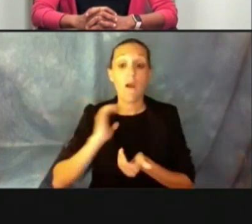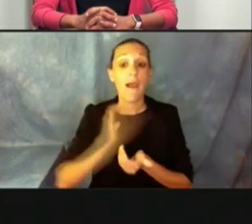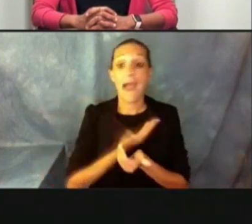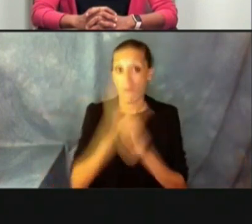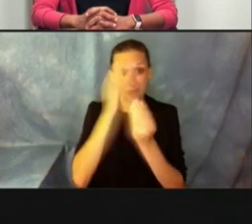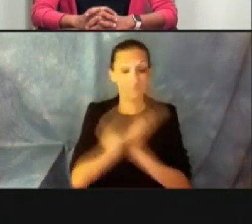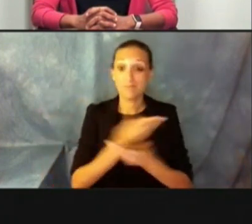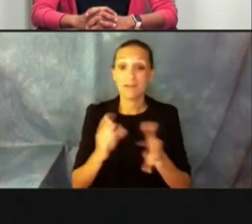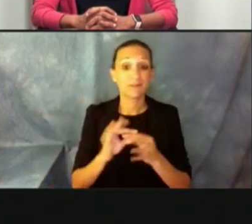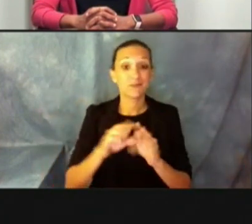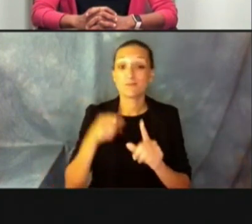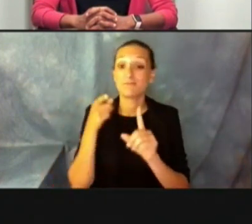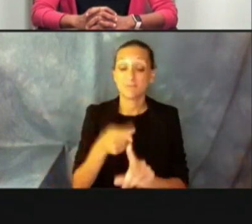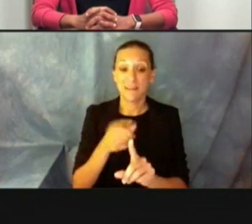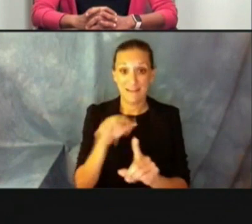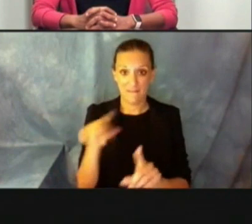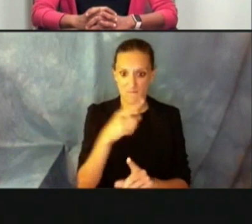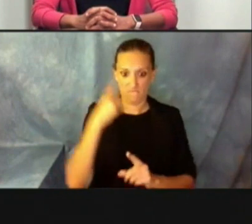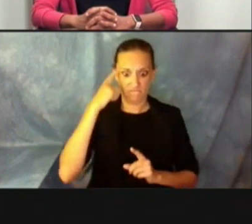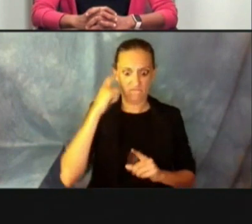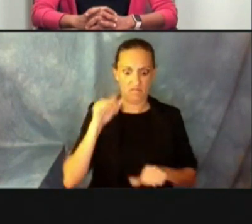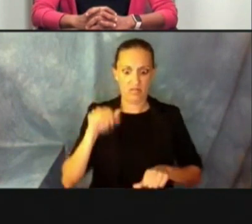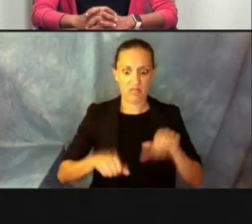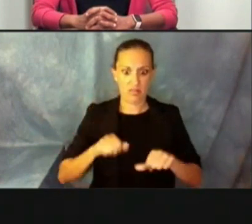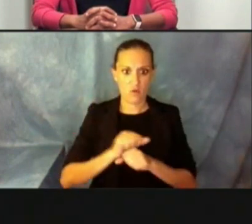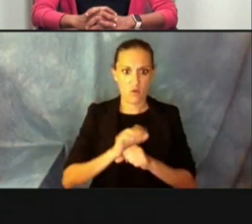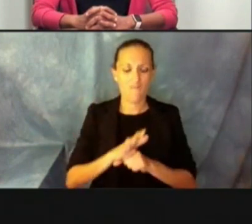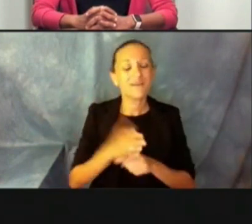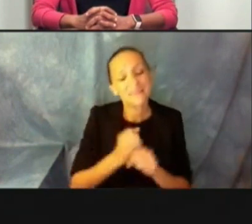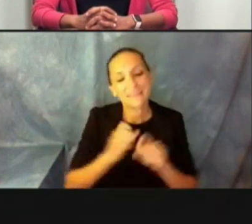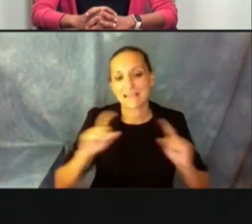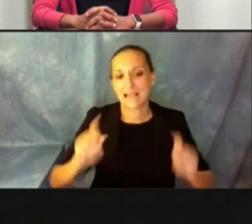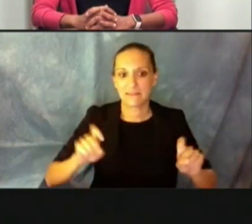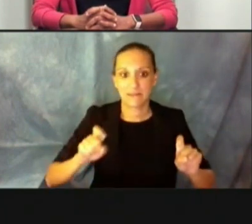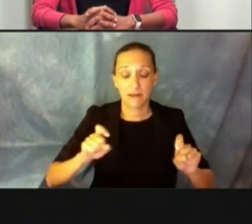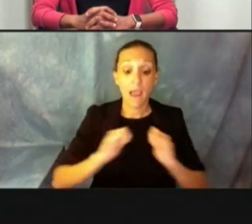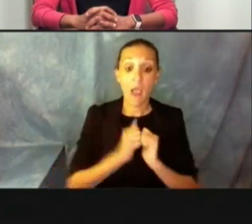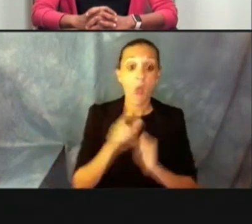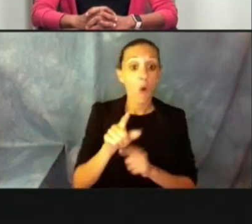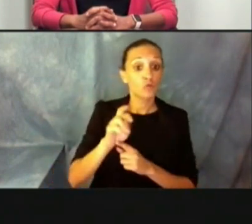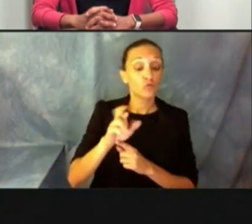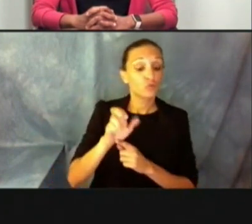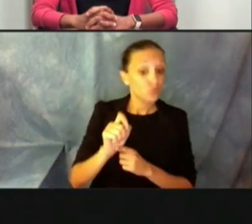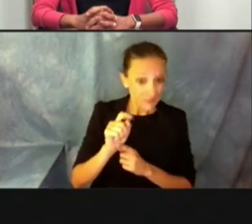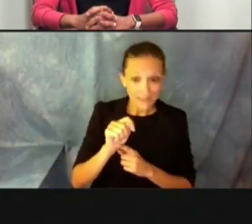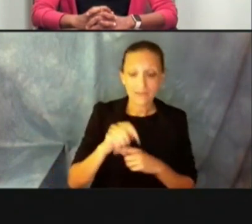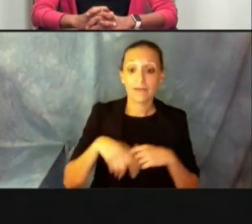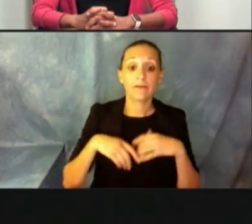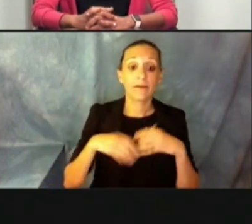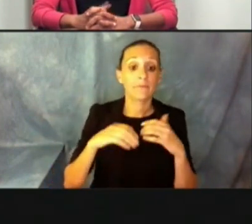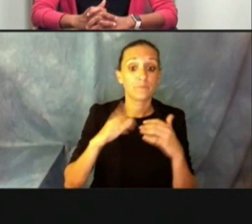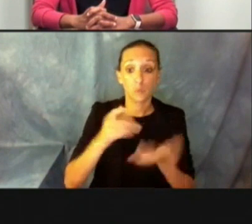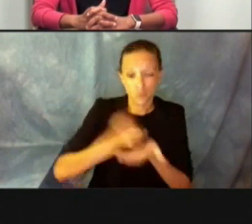is, if you think you have COVID, get tested. The way that you would be treated, the way that your treatment process and